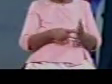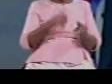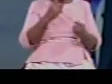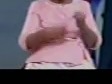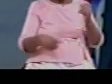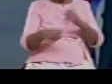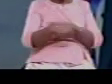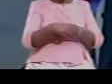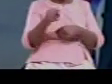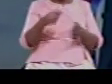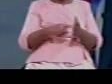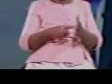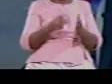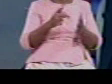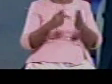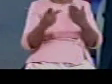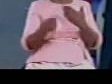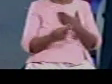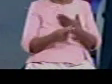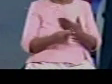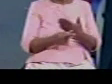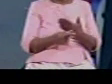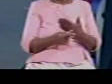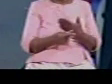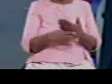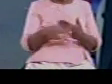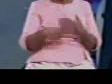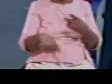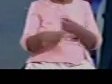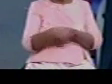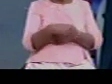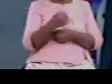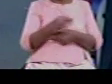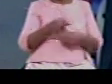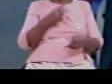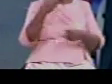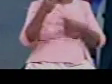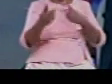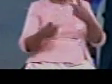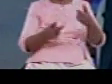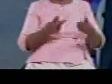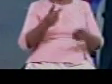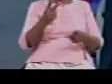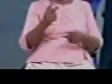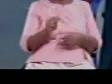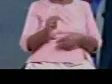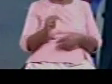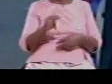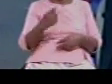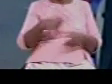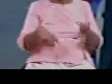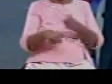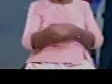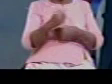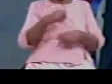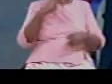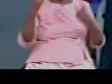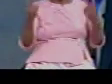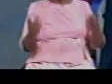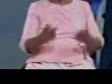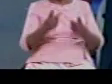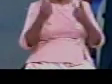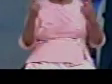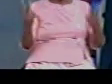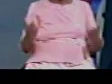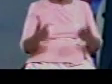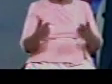crusade. The day of visitation. The day of victory.